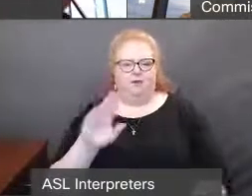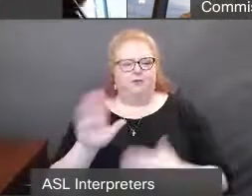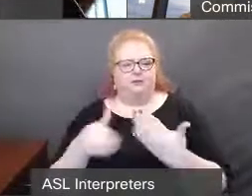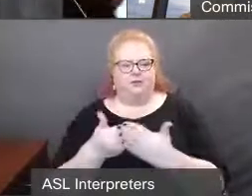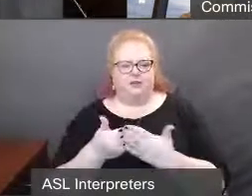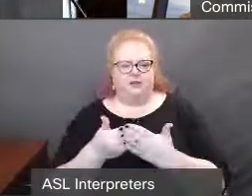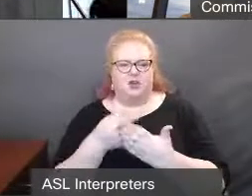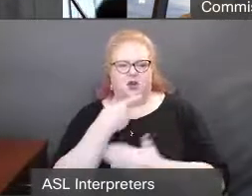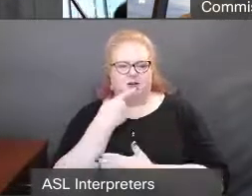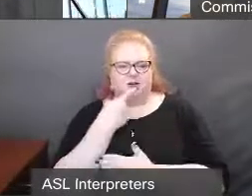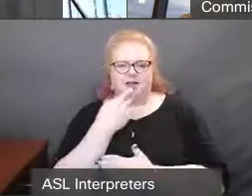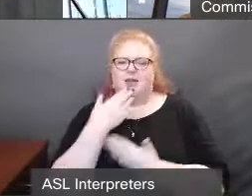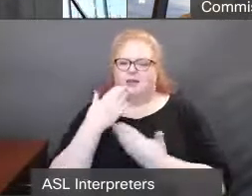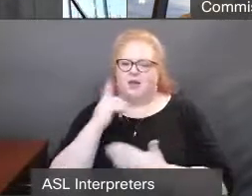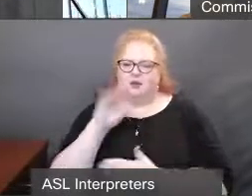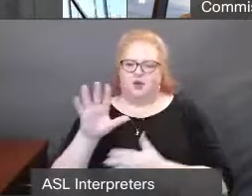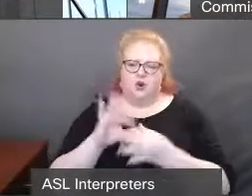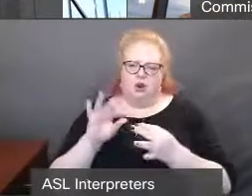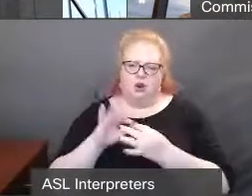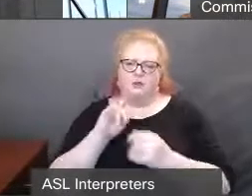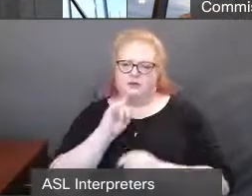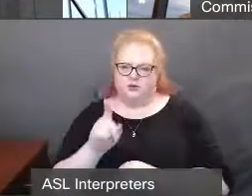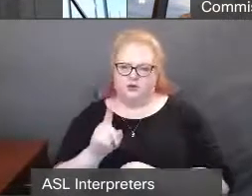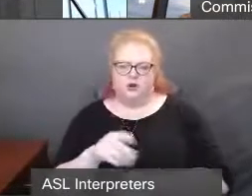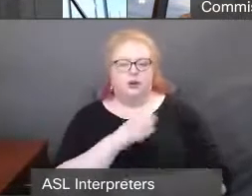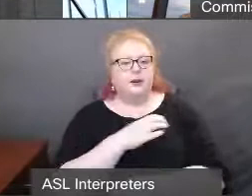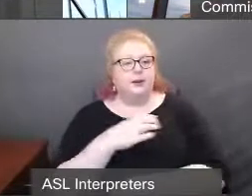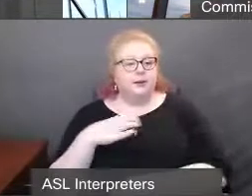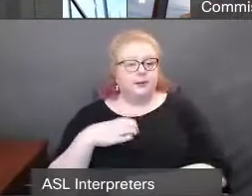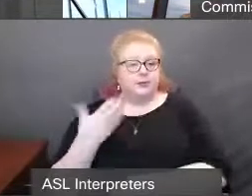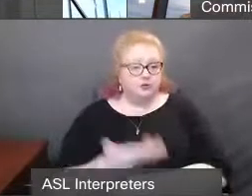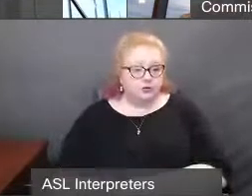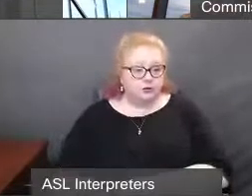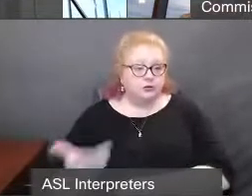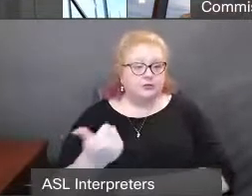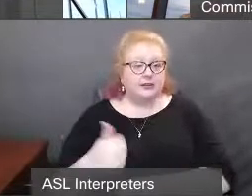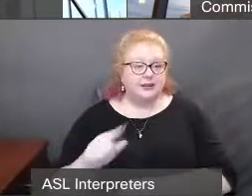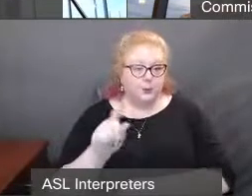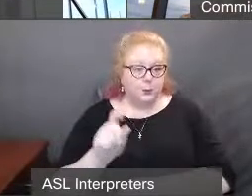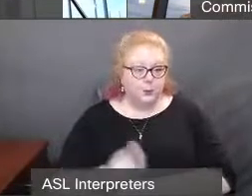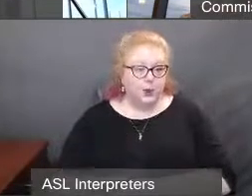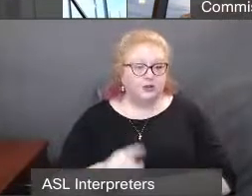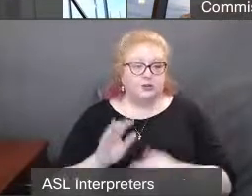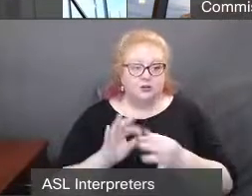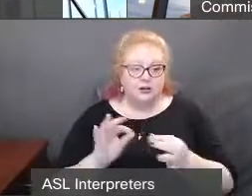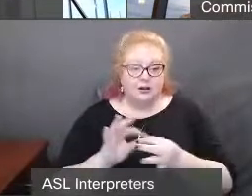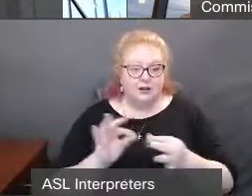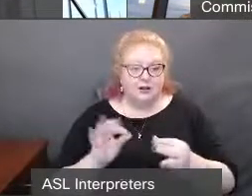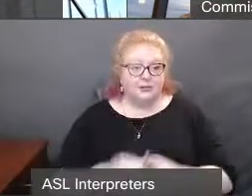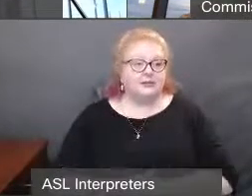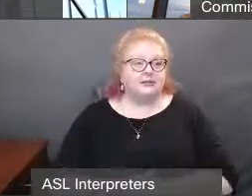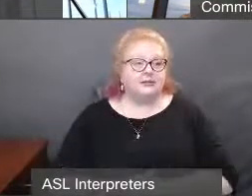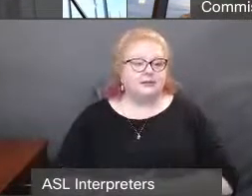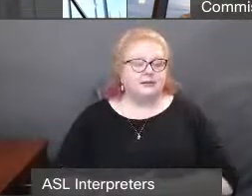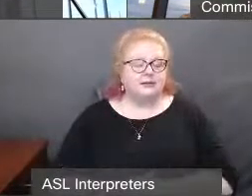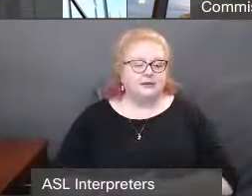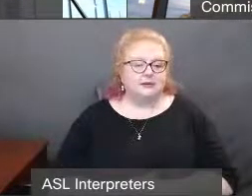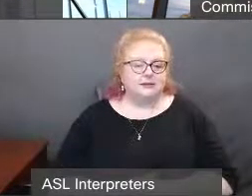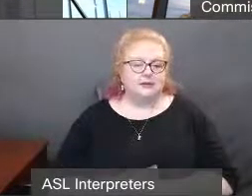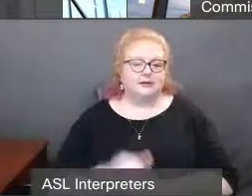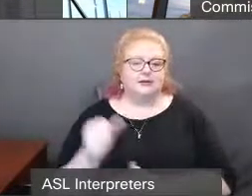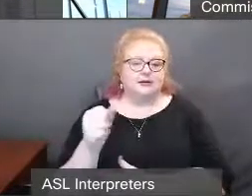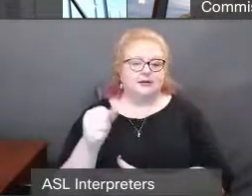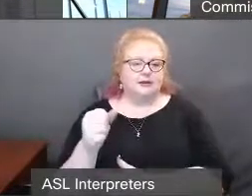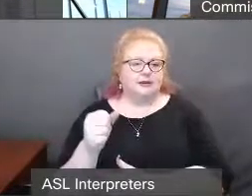We appreciate your comments, absolutely. Commissioners, any questions, any comments on this particular item? Oh, yeah. That's like name